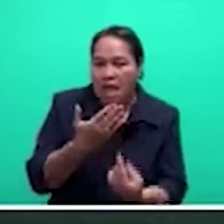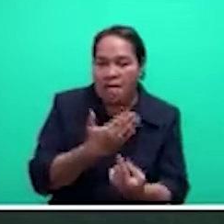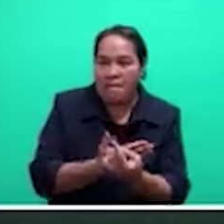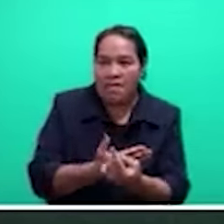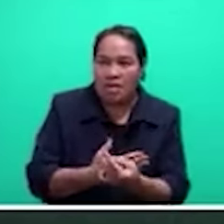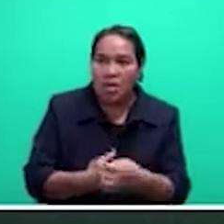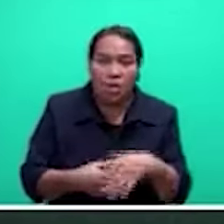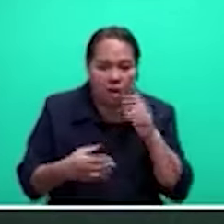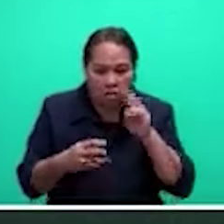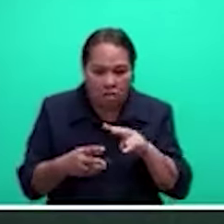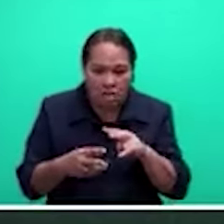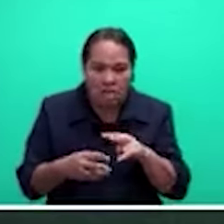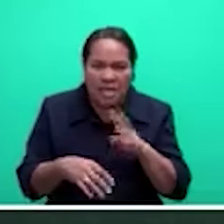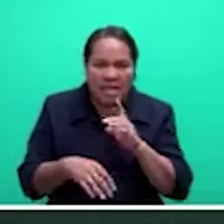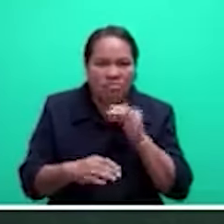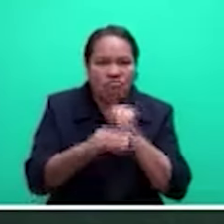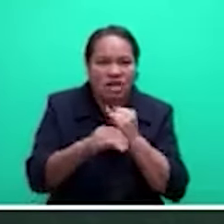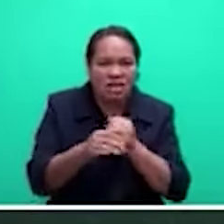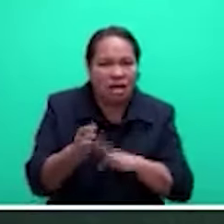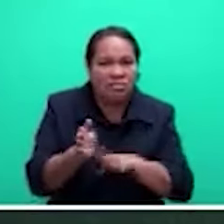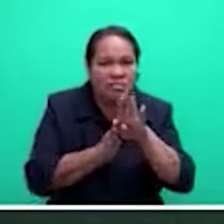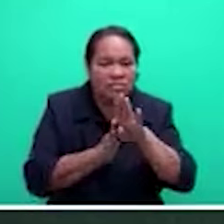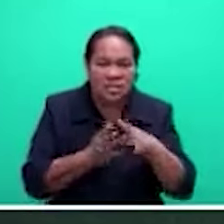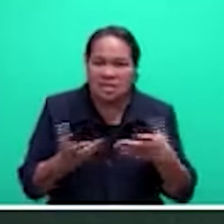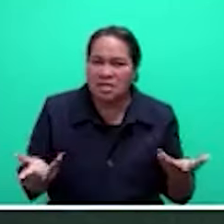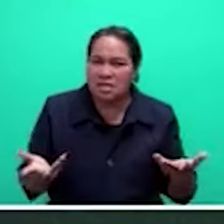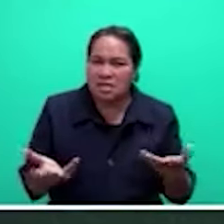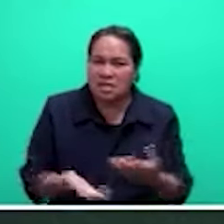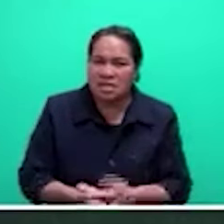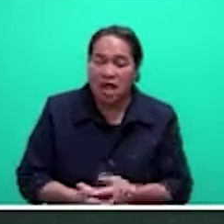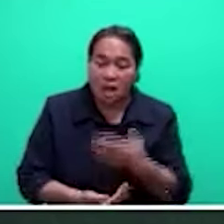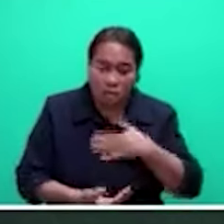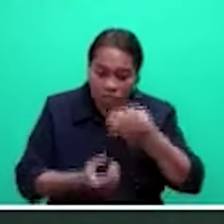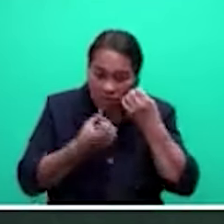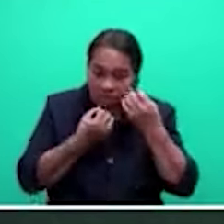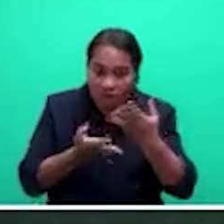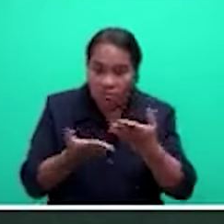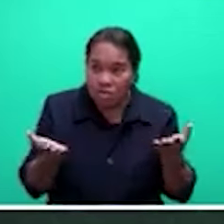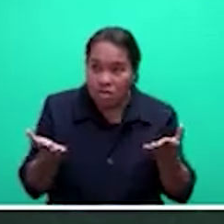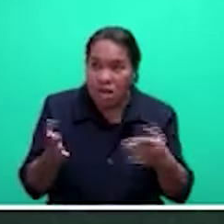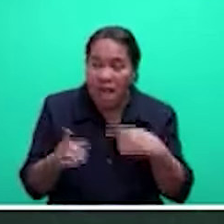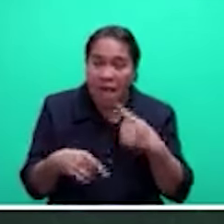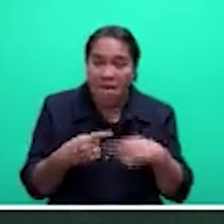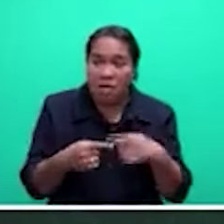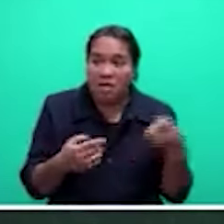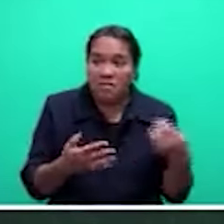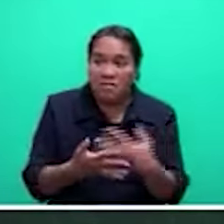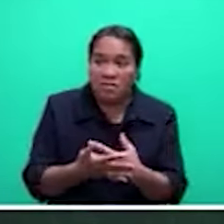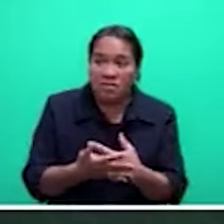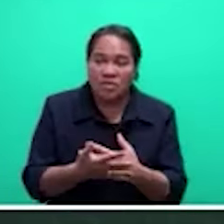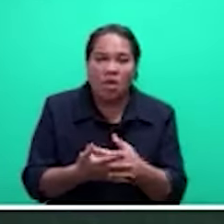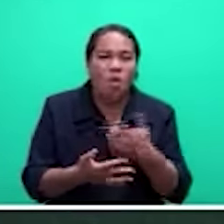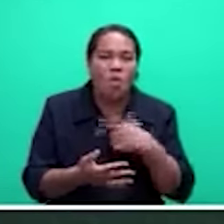about the increase in the crime rate, sir. Mr. Speaker, sir, let me now inform the people of Fiji about the effects, causes of brain